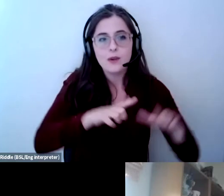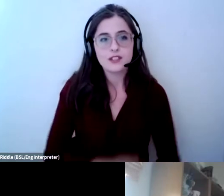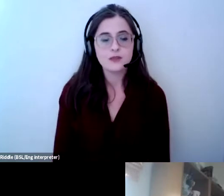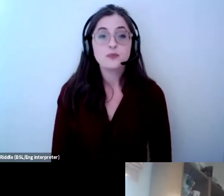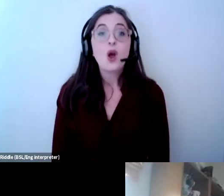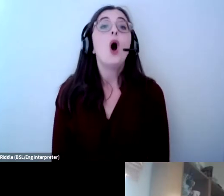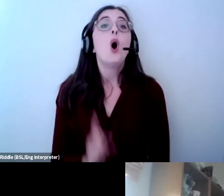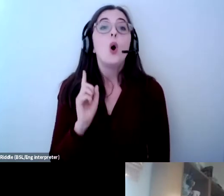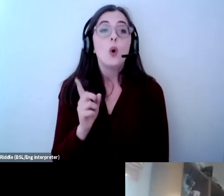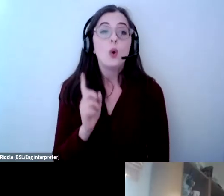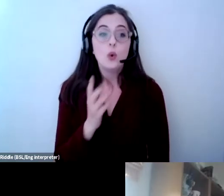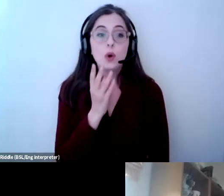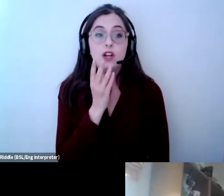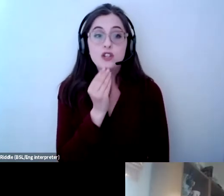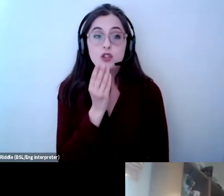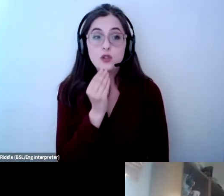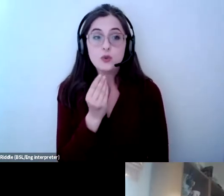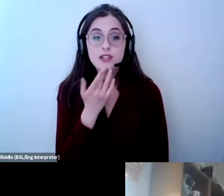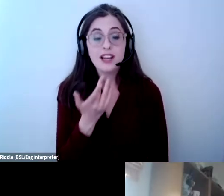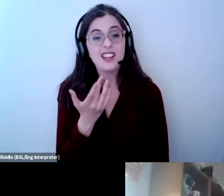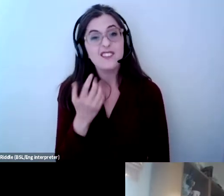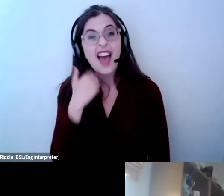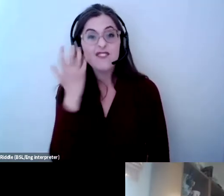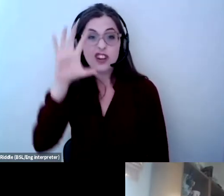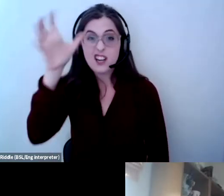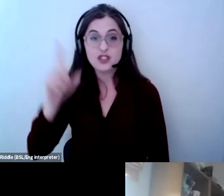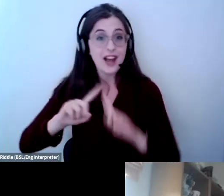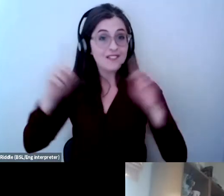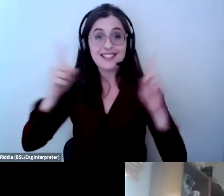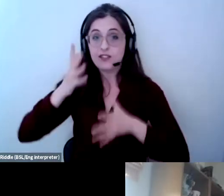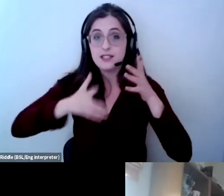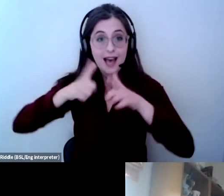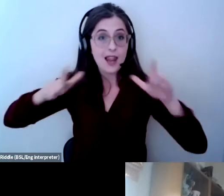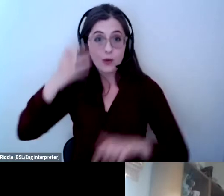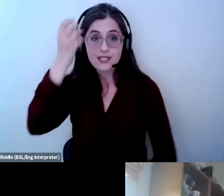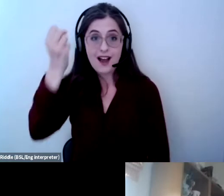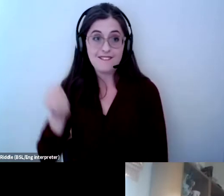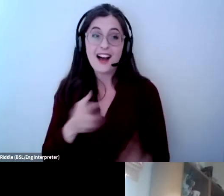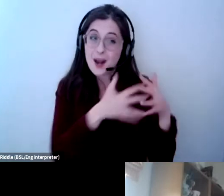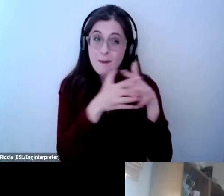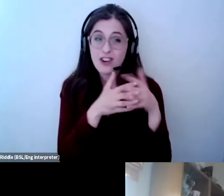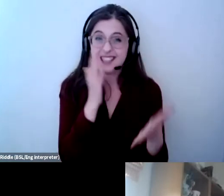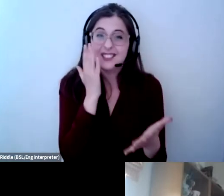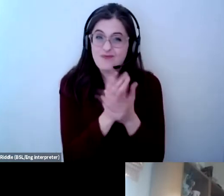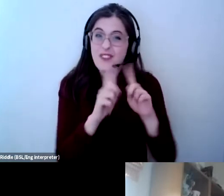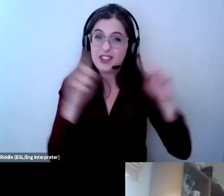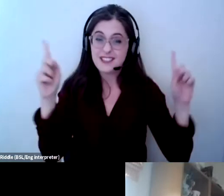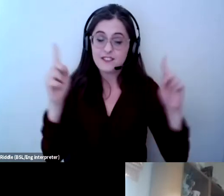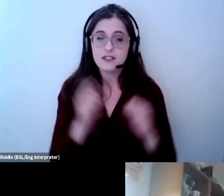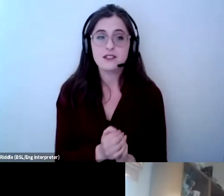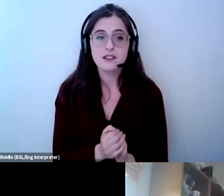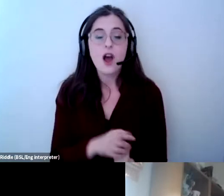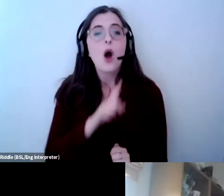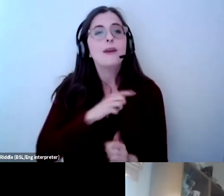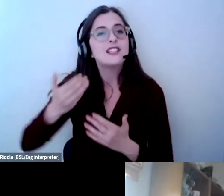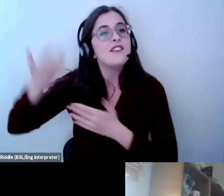so there's usually a sign language for every country. And American is quite different. So due to